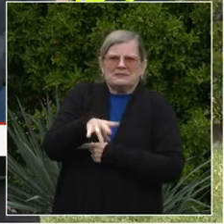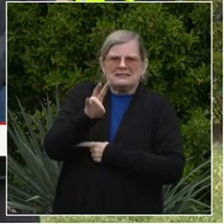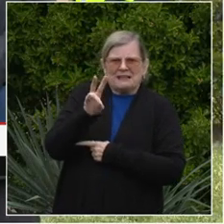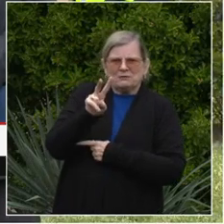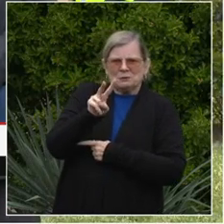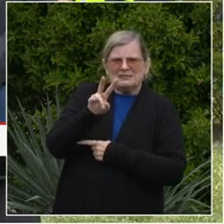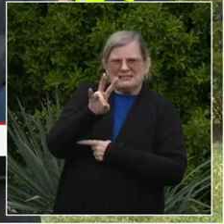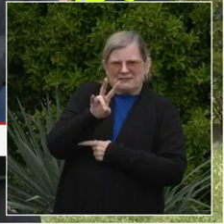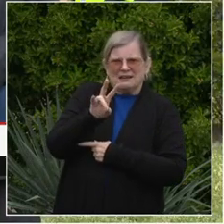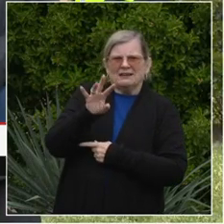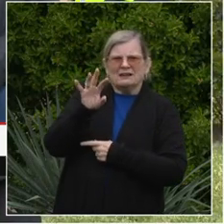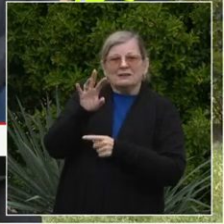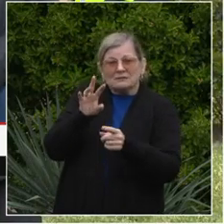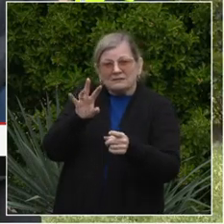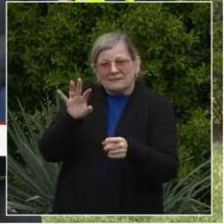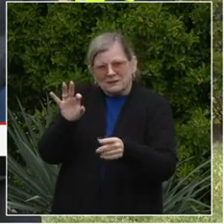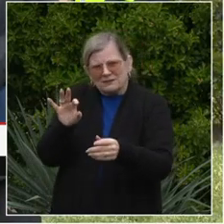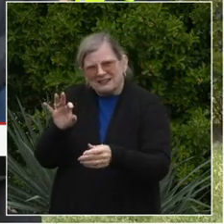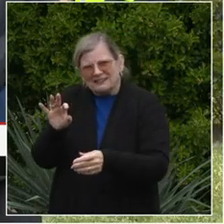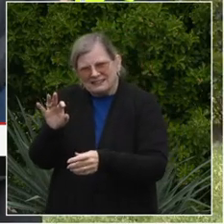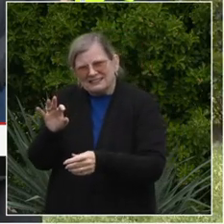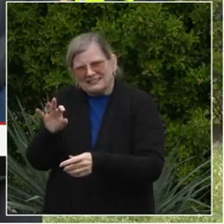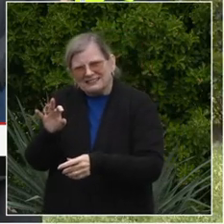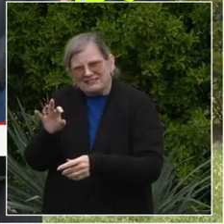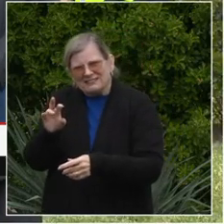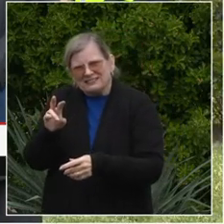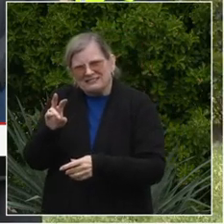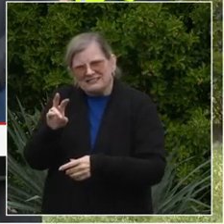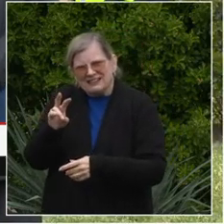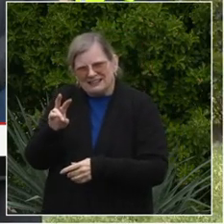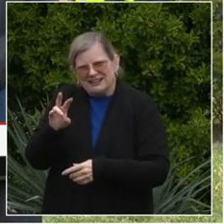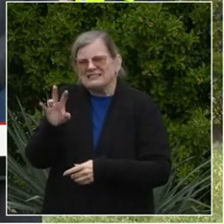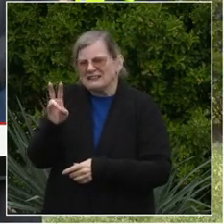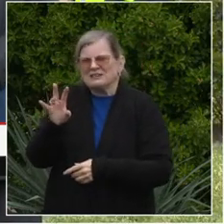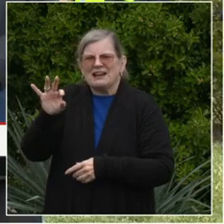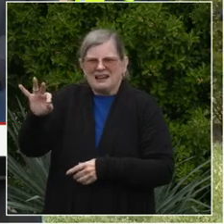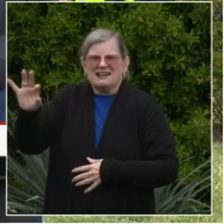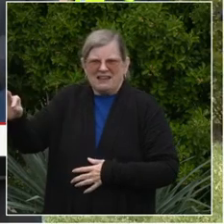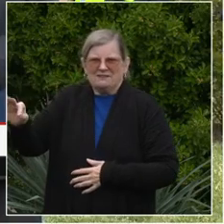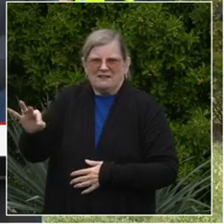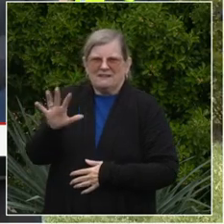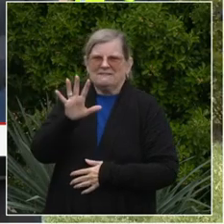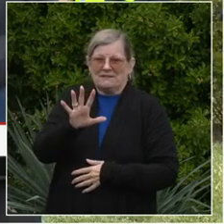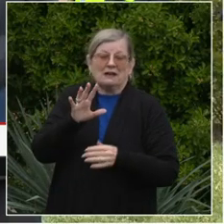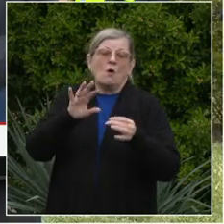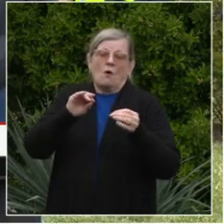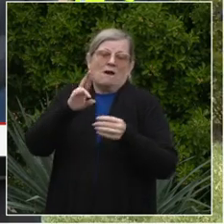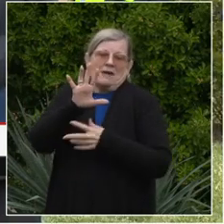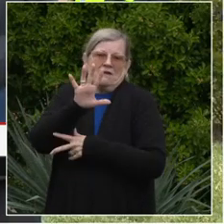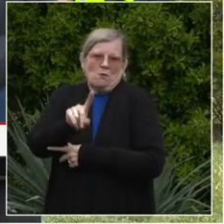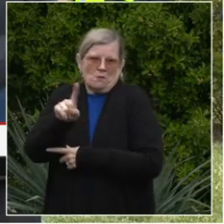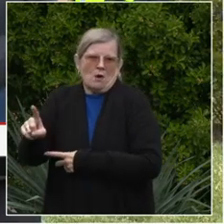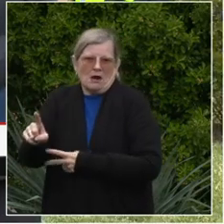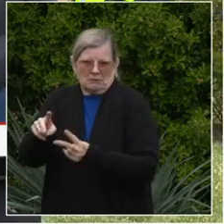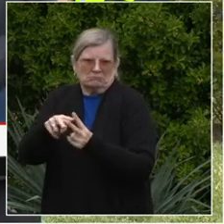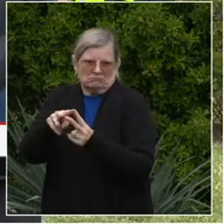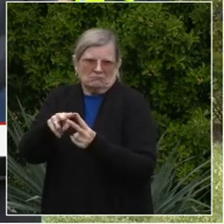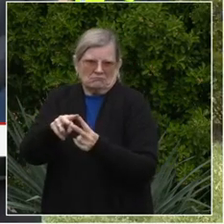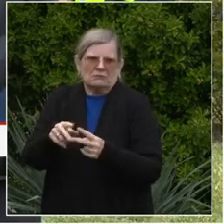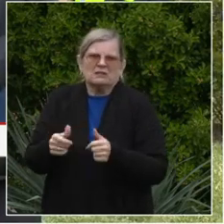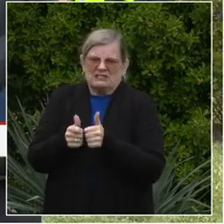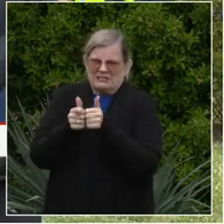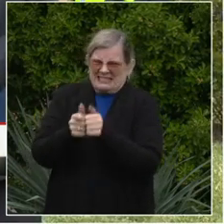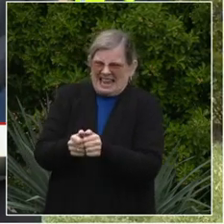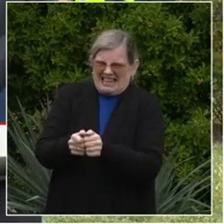727-9099 or text us at 50411. These rewards are one way we encourage the community to work with